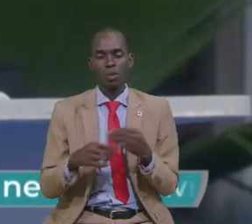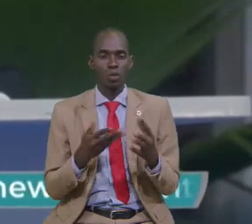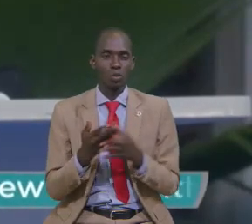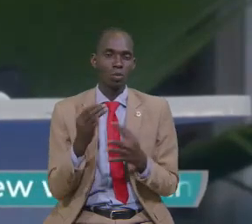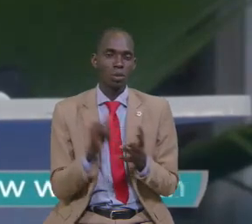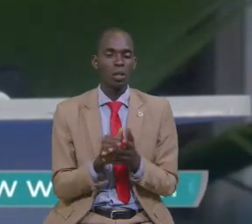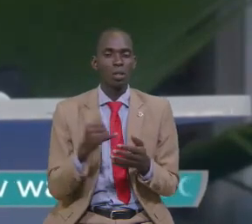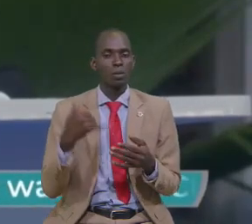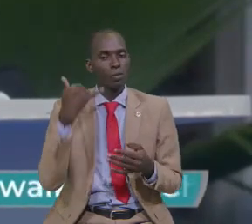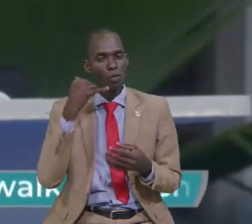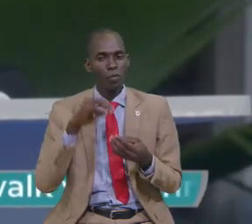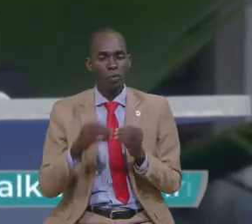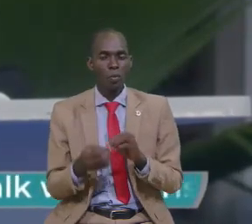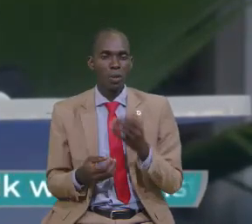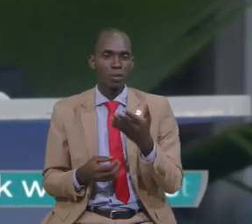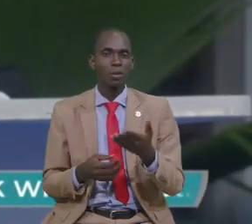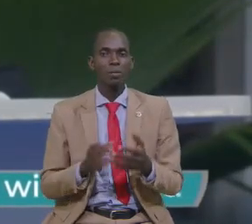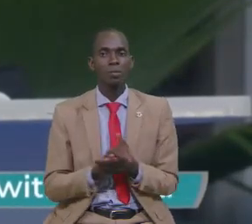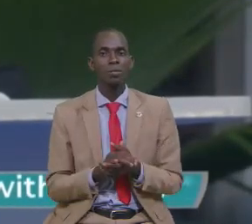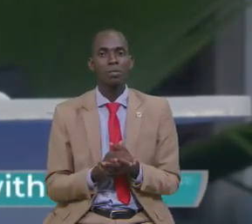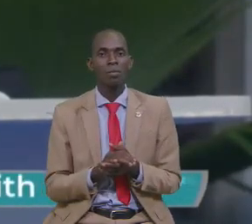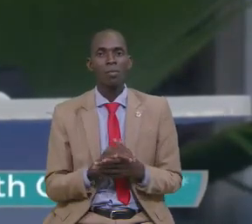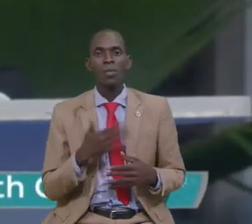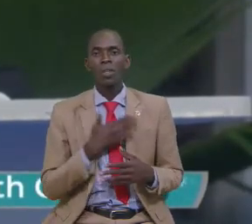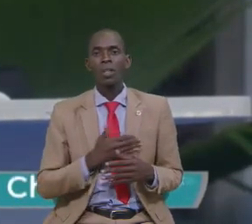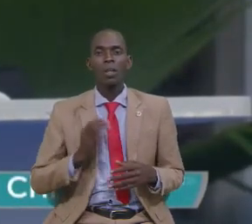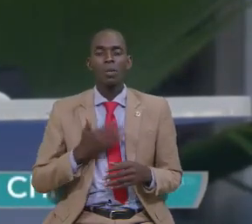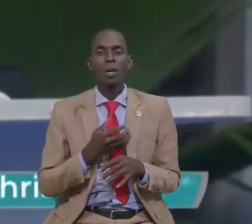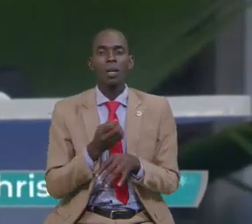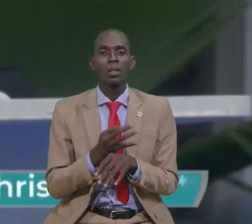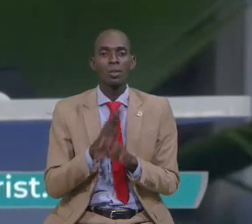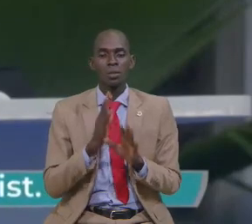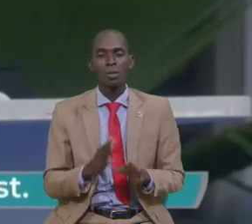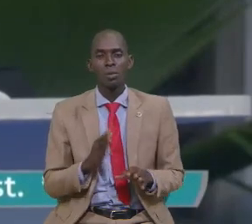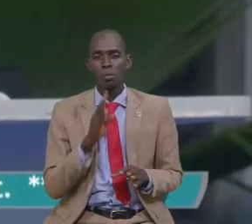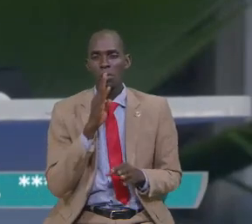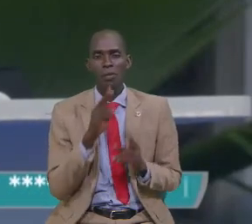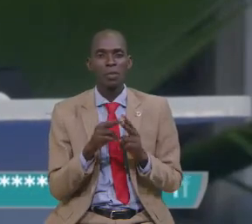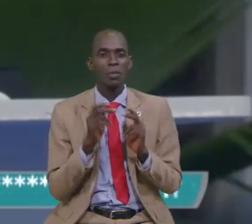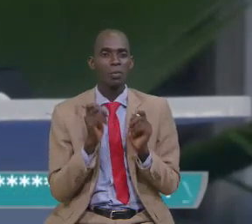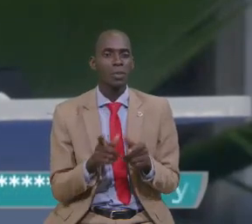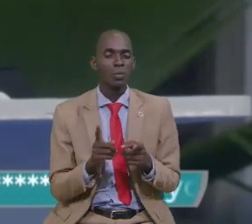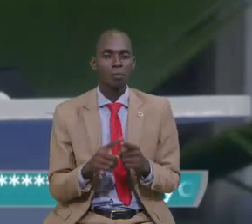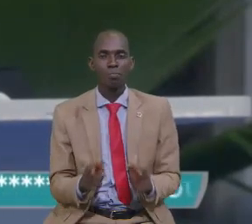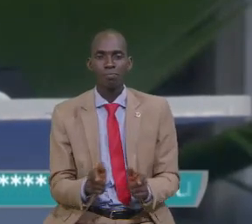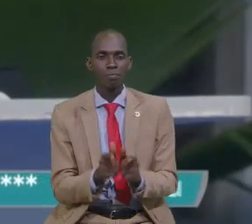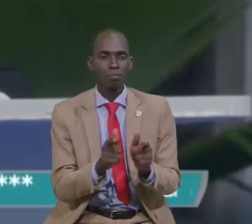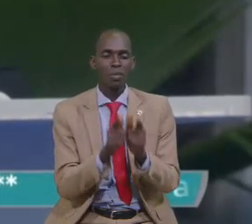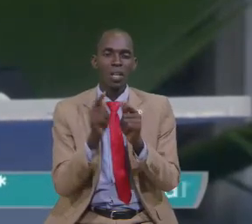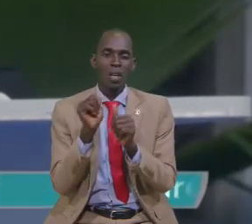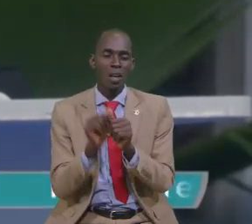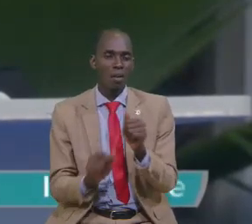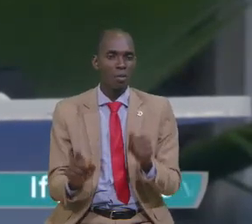cancel us let's be fast and attend to everybody